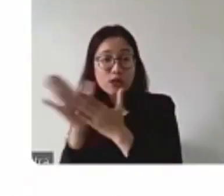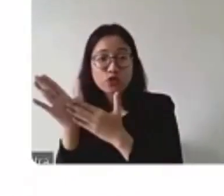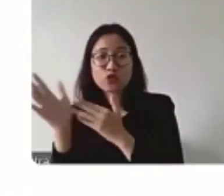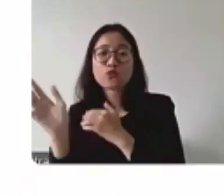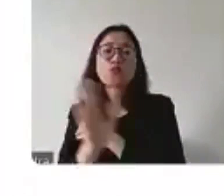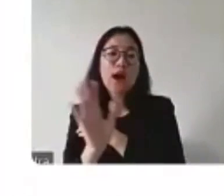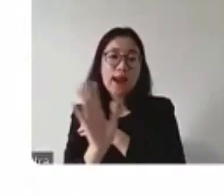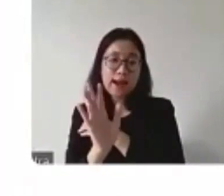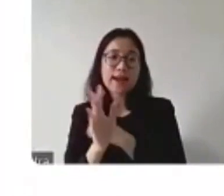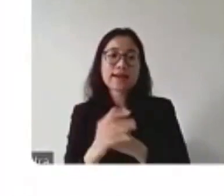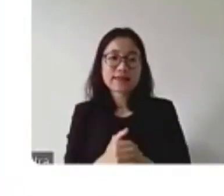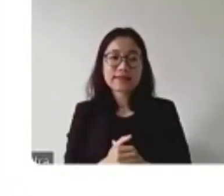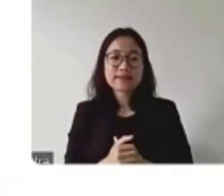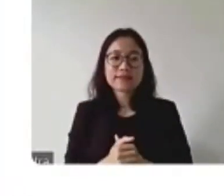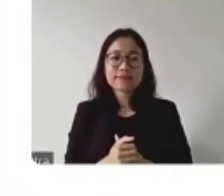with